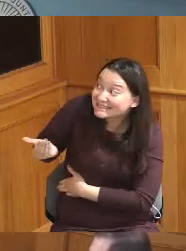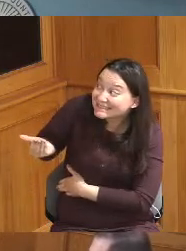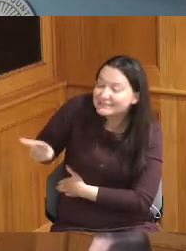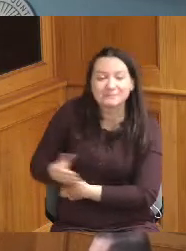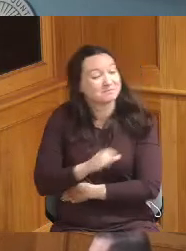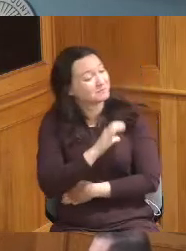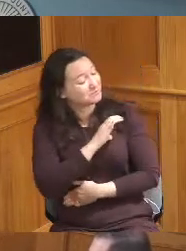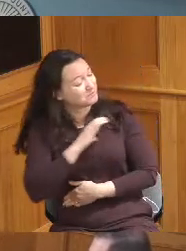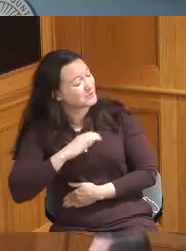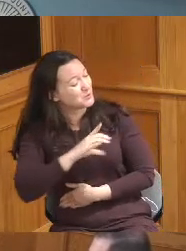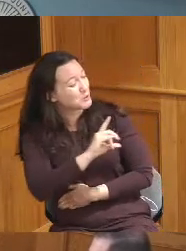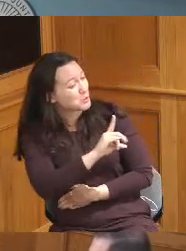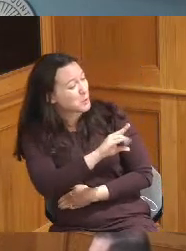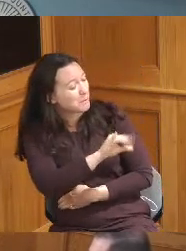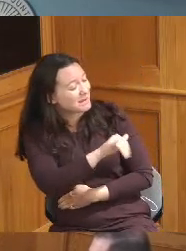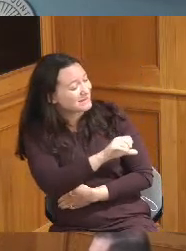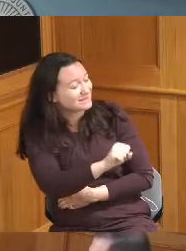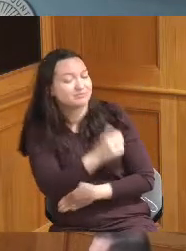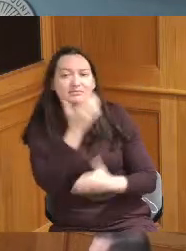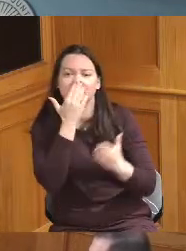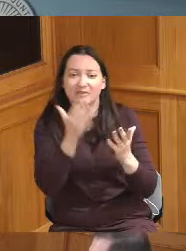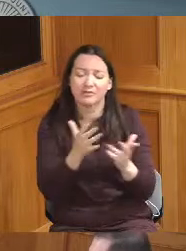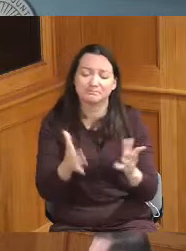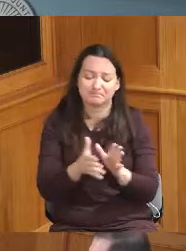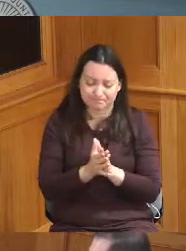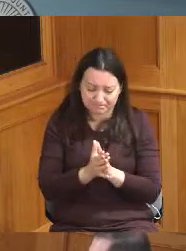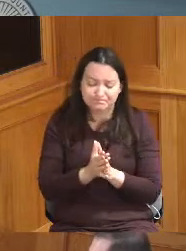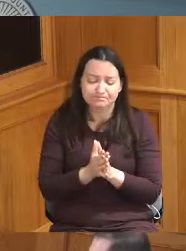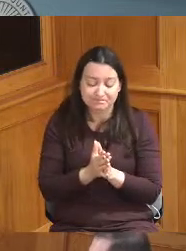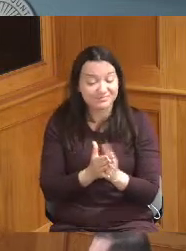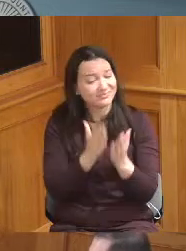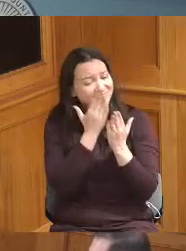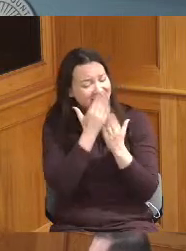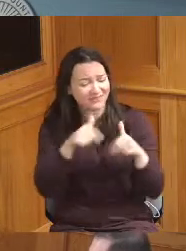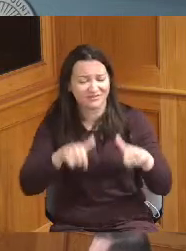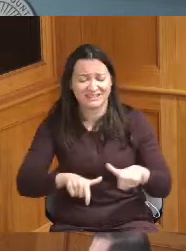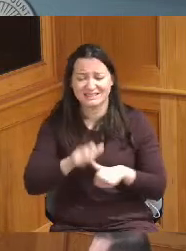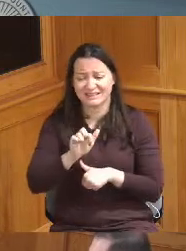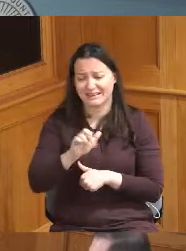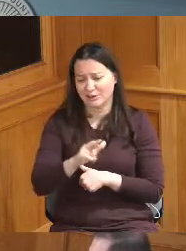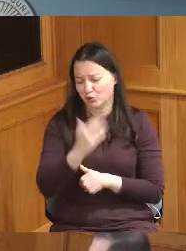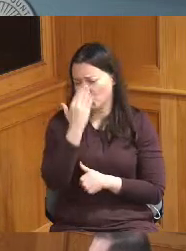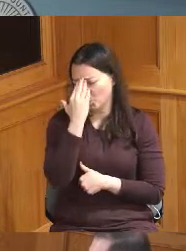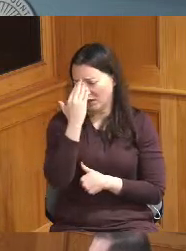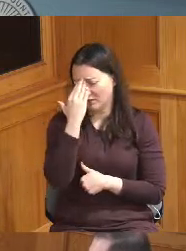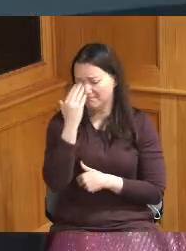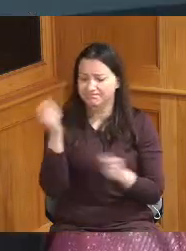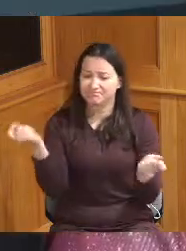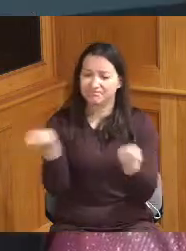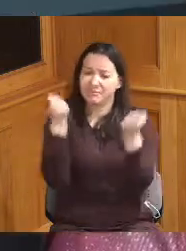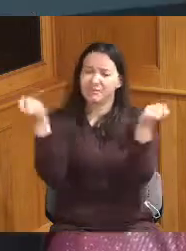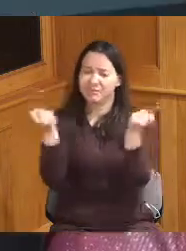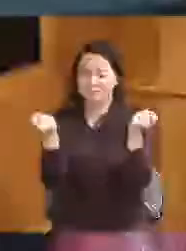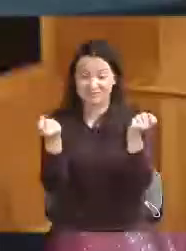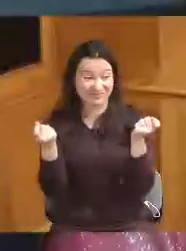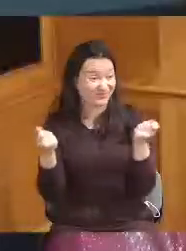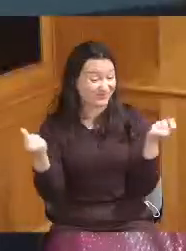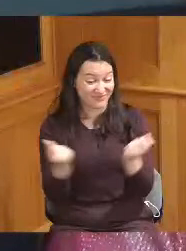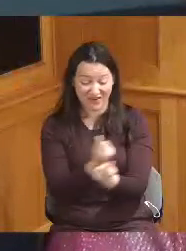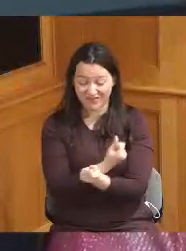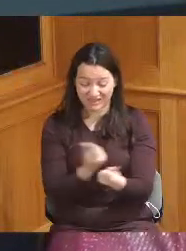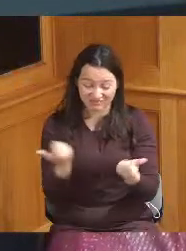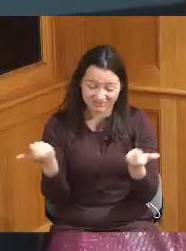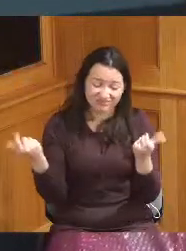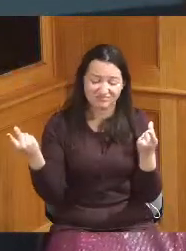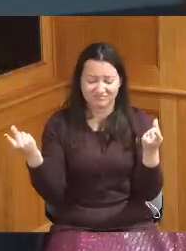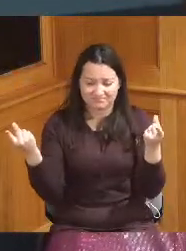Commissioner Dubas. Thank you so much. I also want to thank you for the cancer awareness reception, all of this that went into it. I